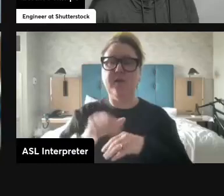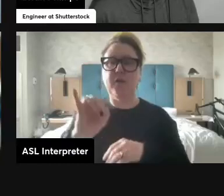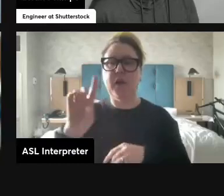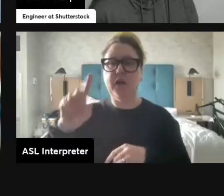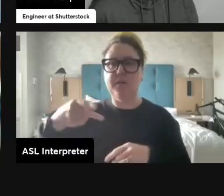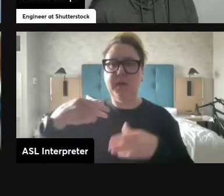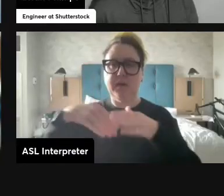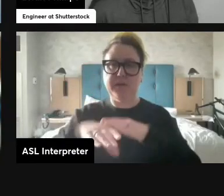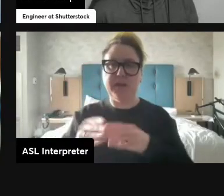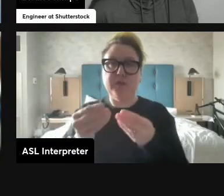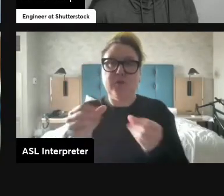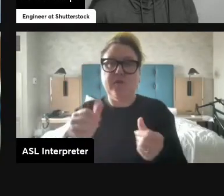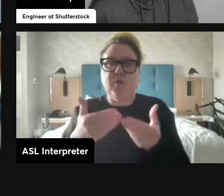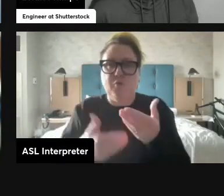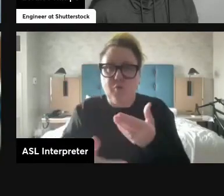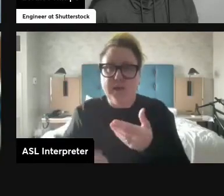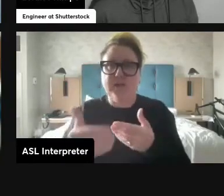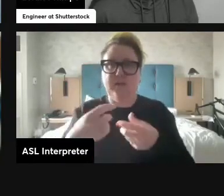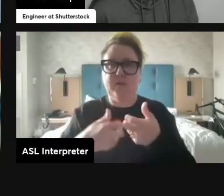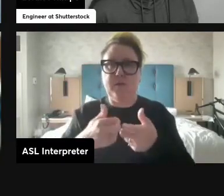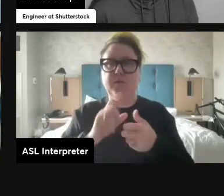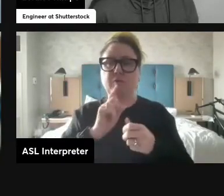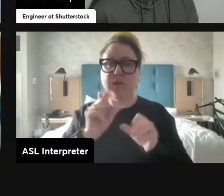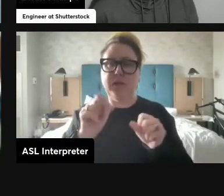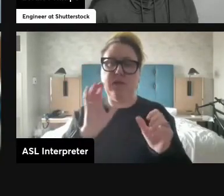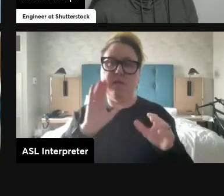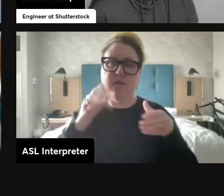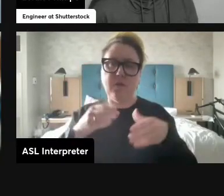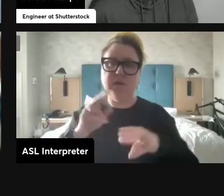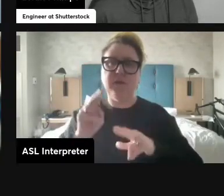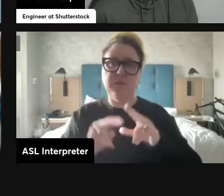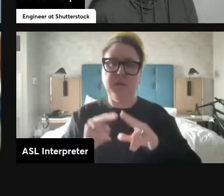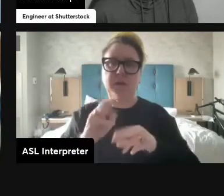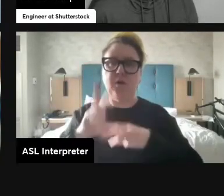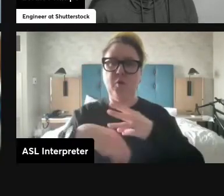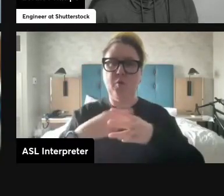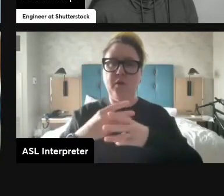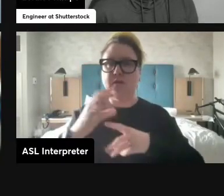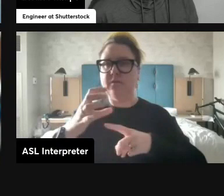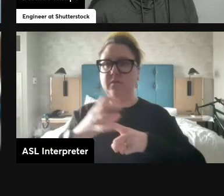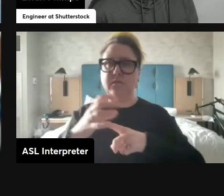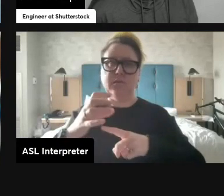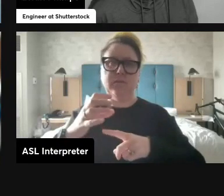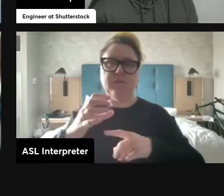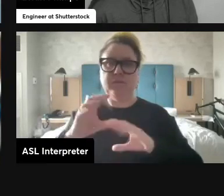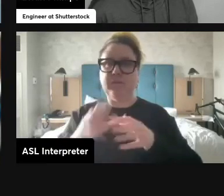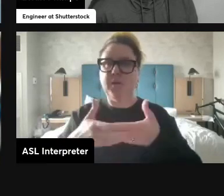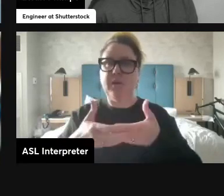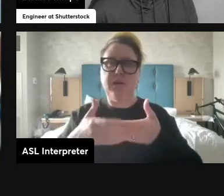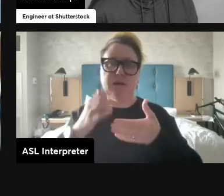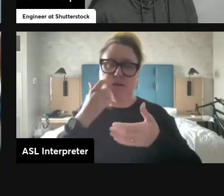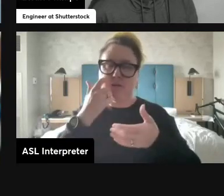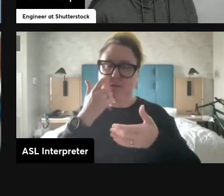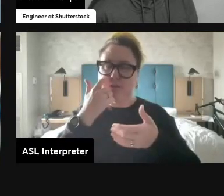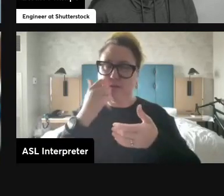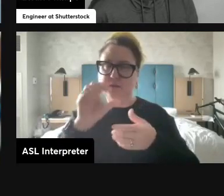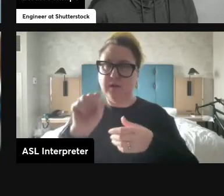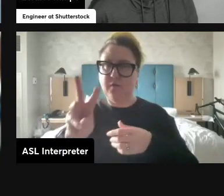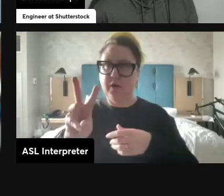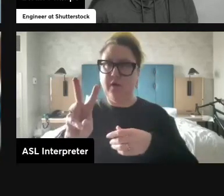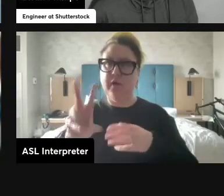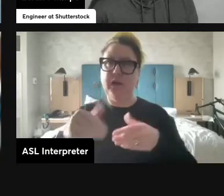solve the rest of these problems, we could really focus on building some world-class software and giving our customers, whether internal or